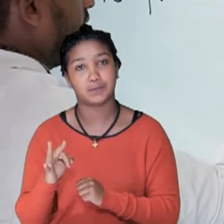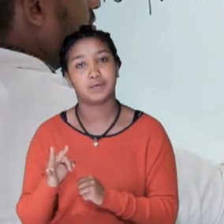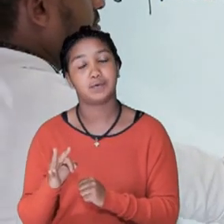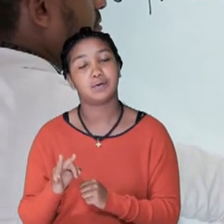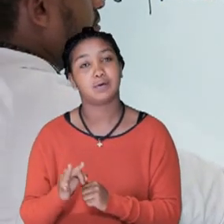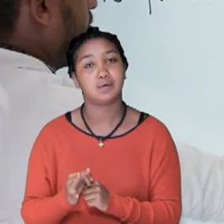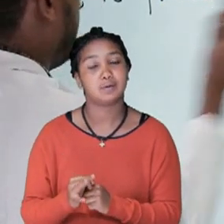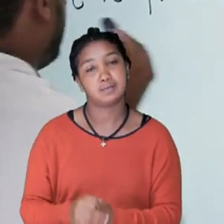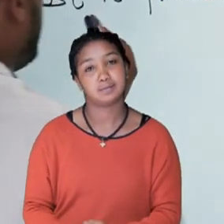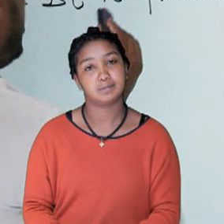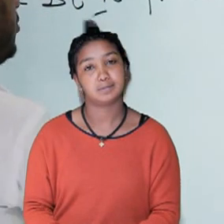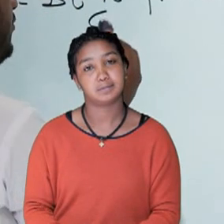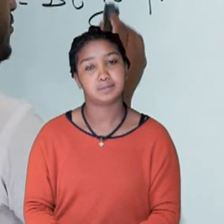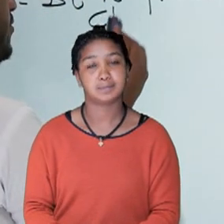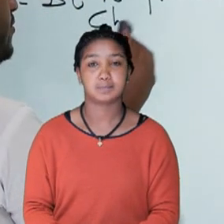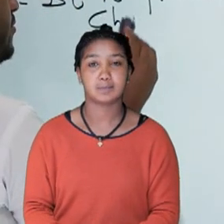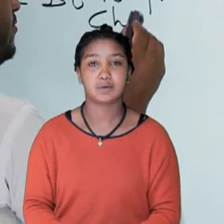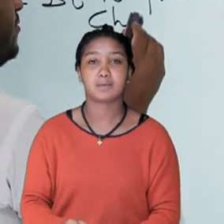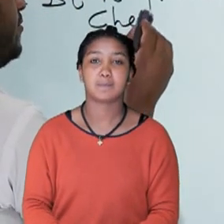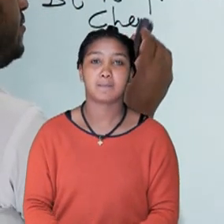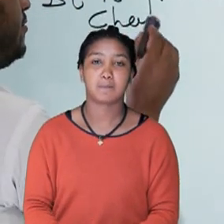by change of